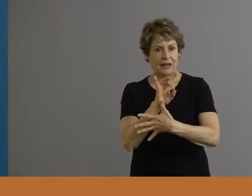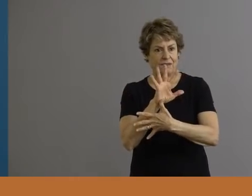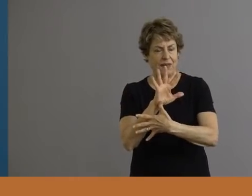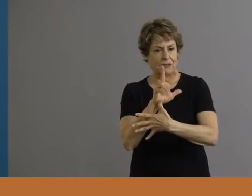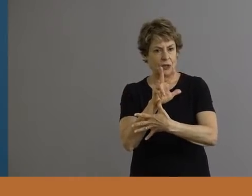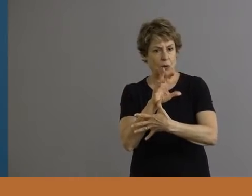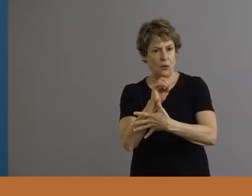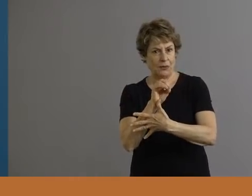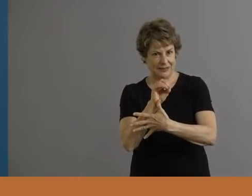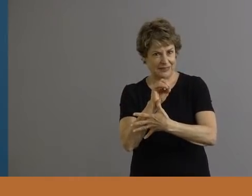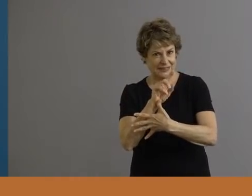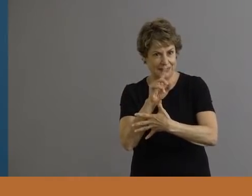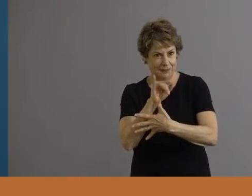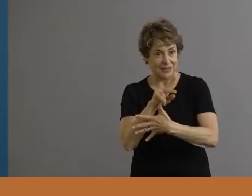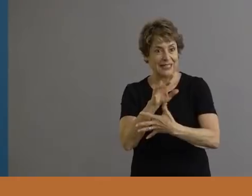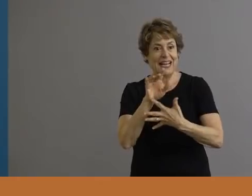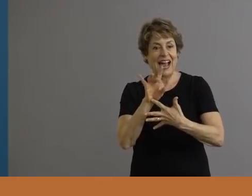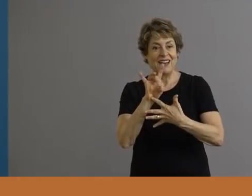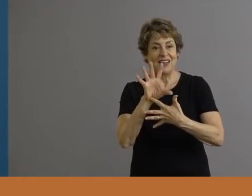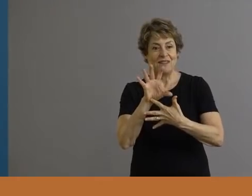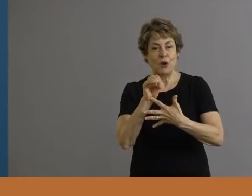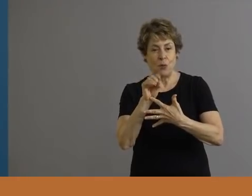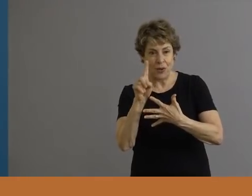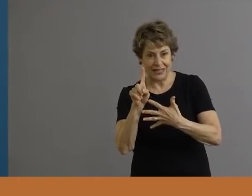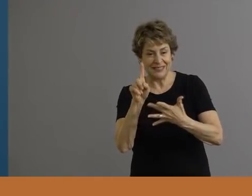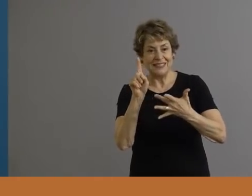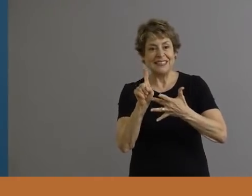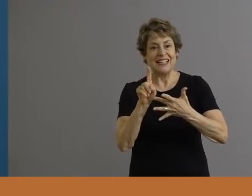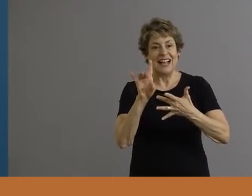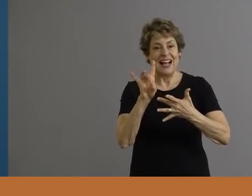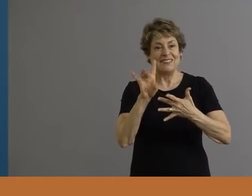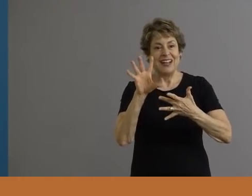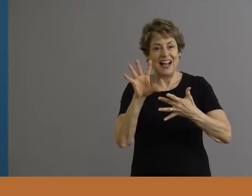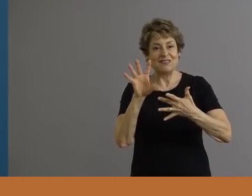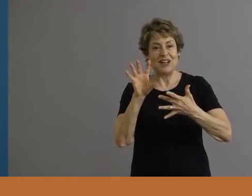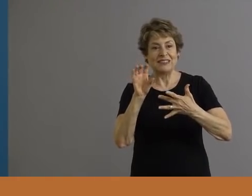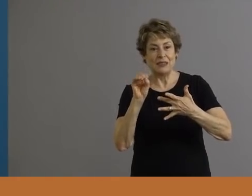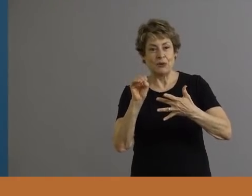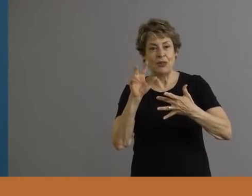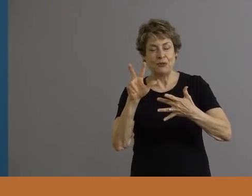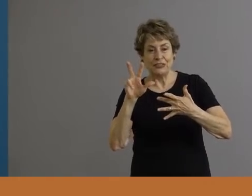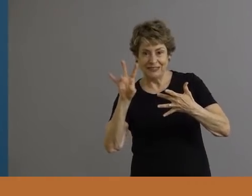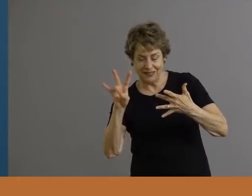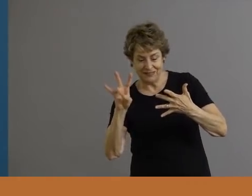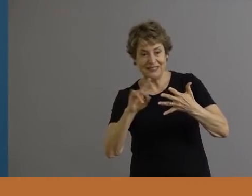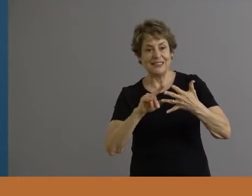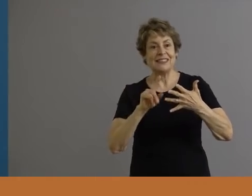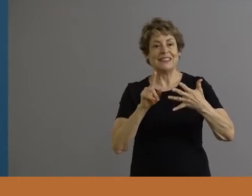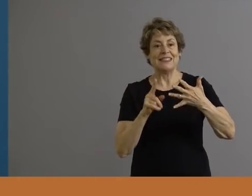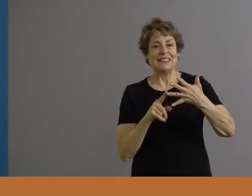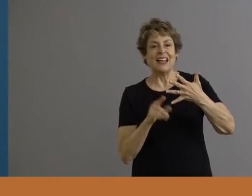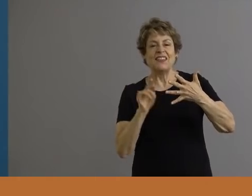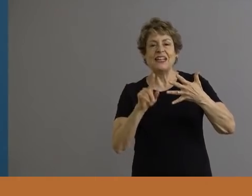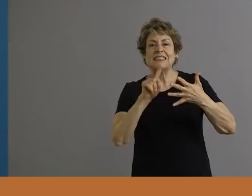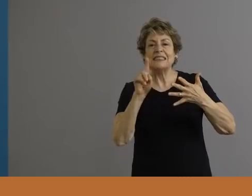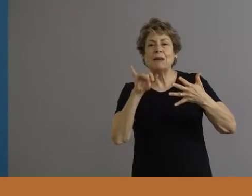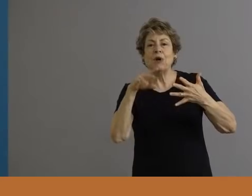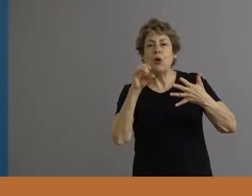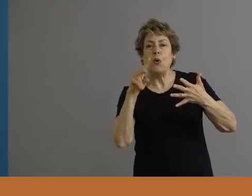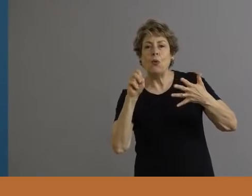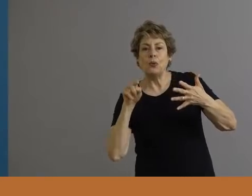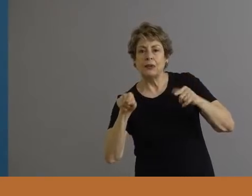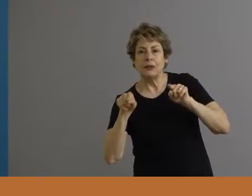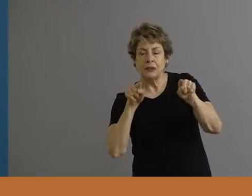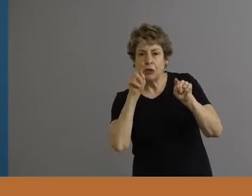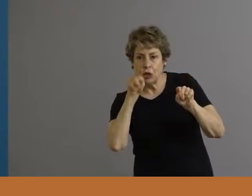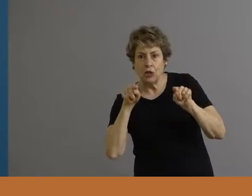85033, 85035, and 85037. Additionally, the governor mentioned we're going to have a surge team coming in. Hope to have them here